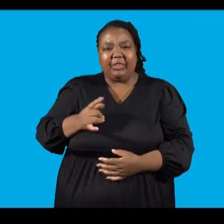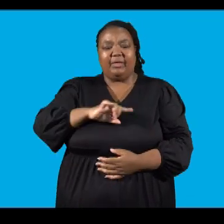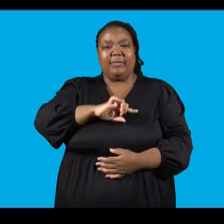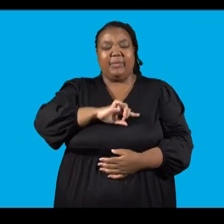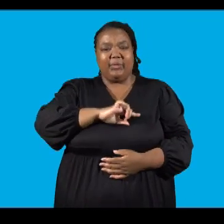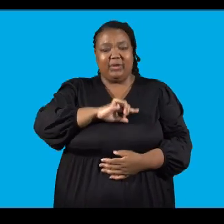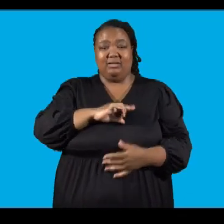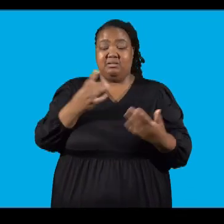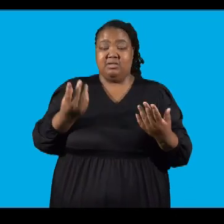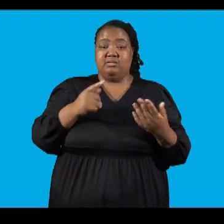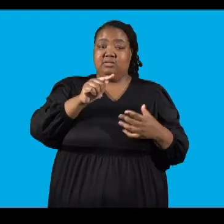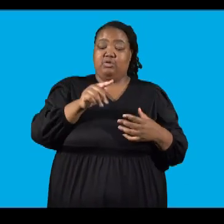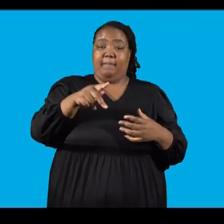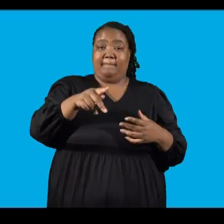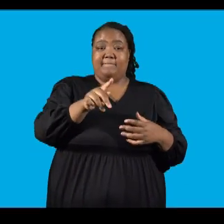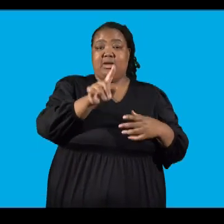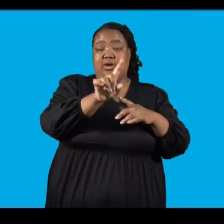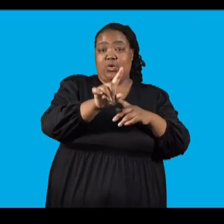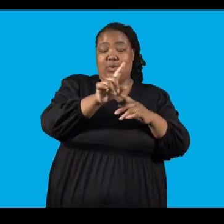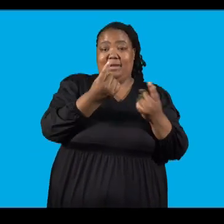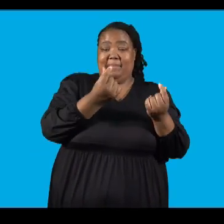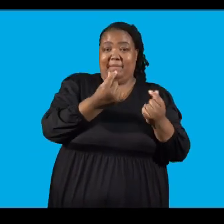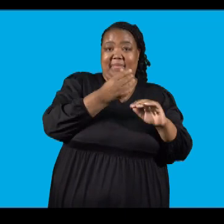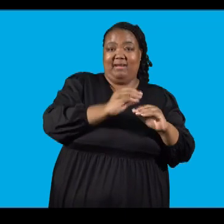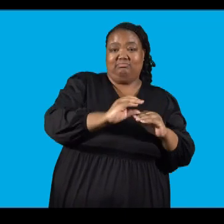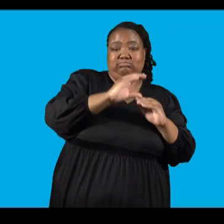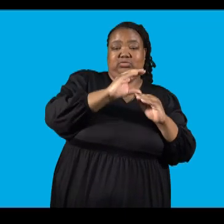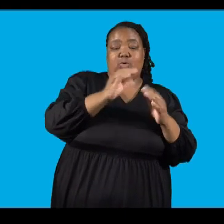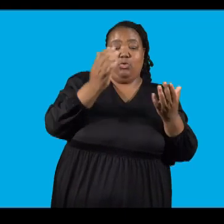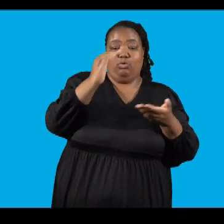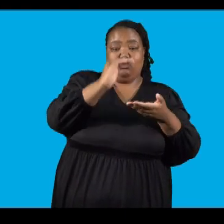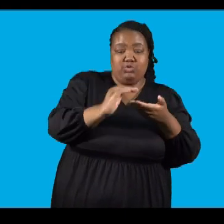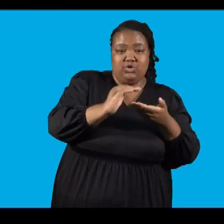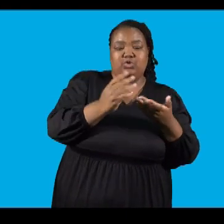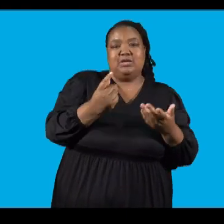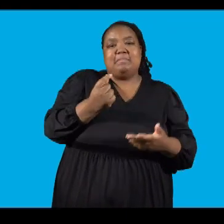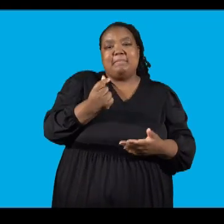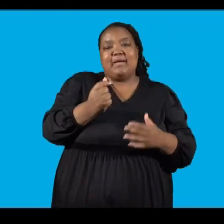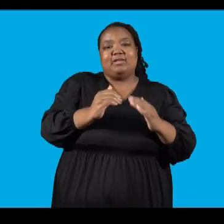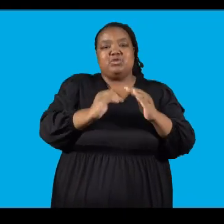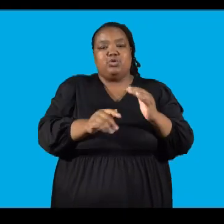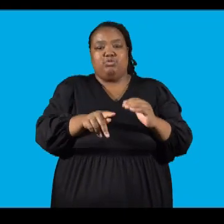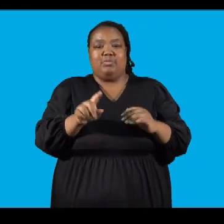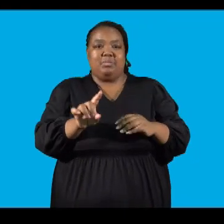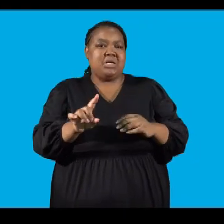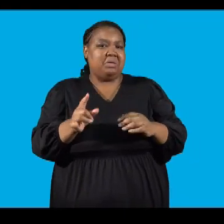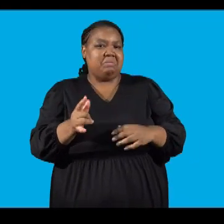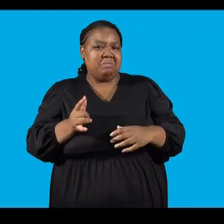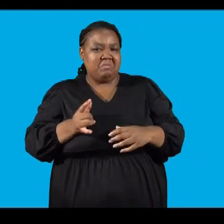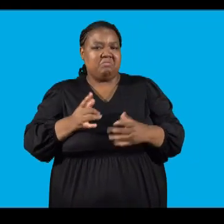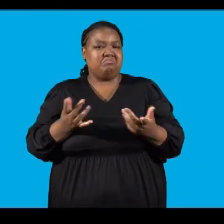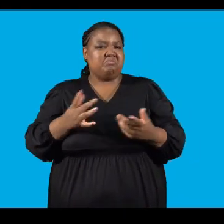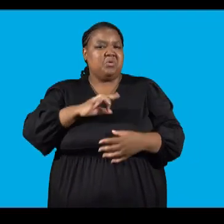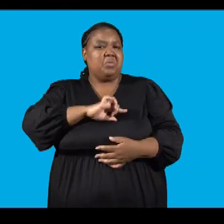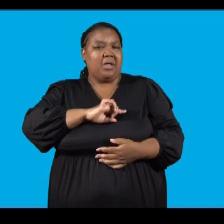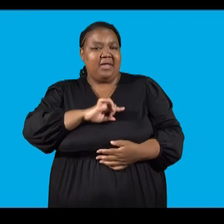why are they reluctant either to increase the price above P1 or to reduce the price below P1? We'll